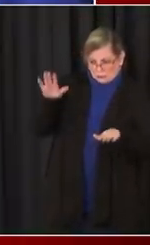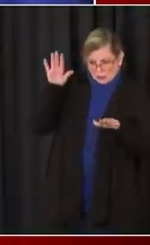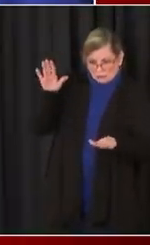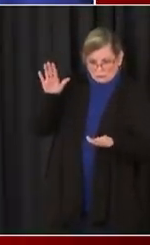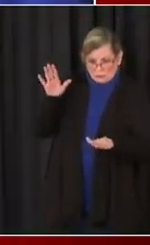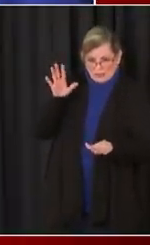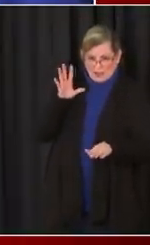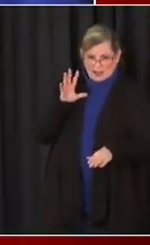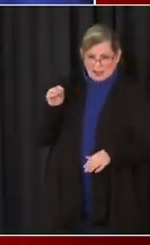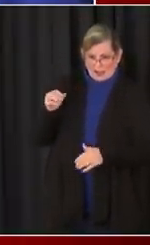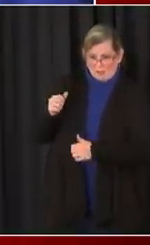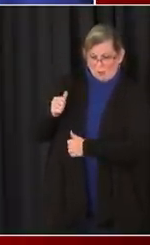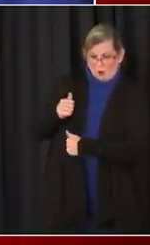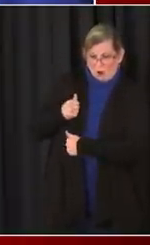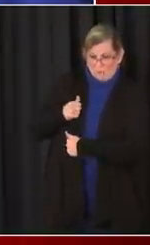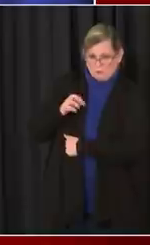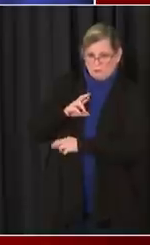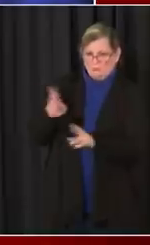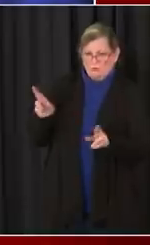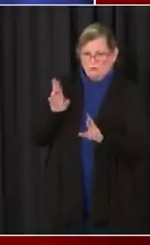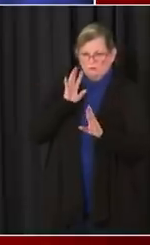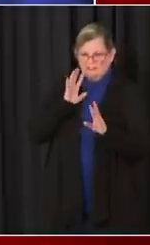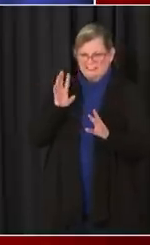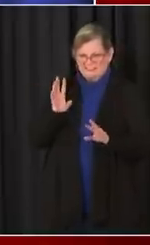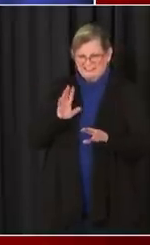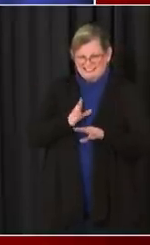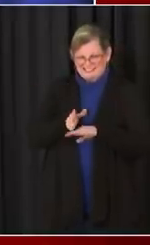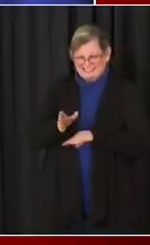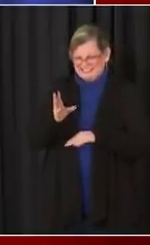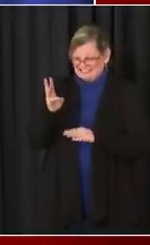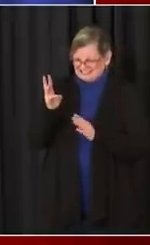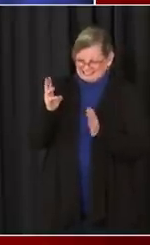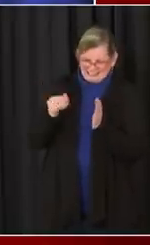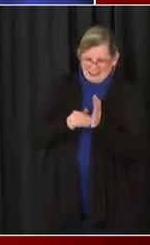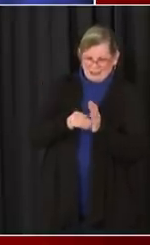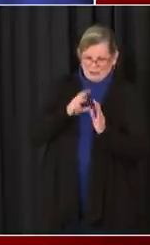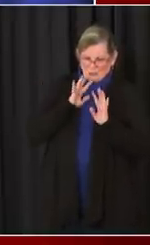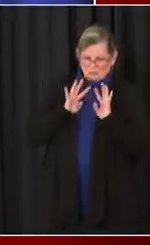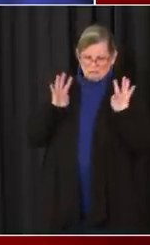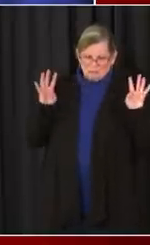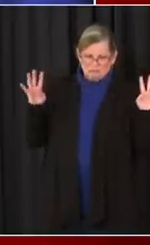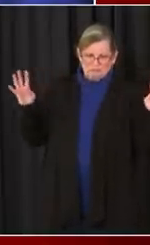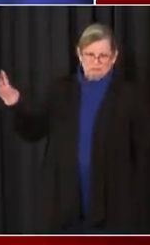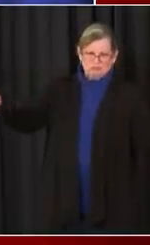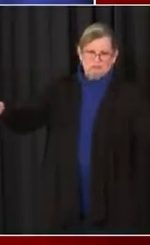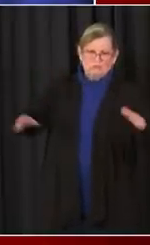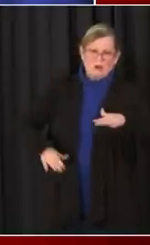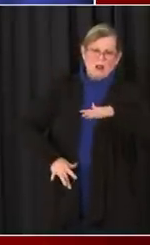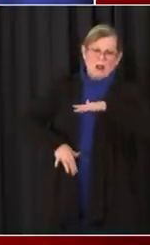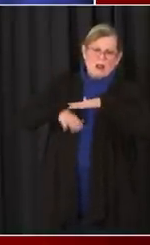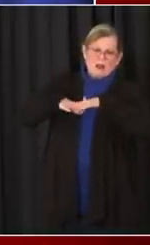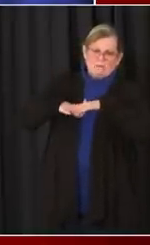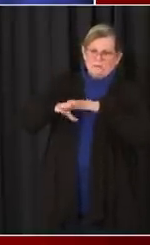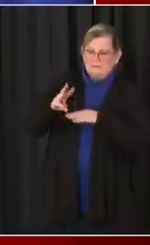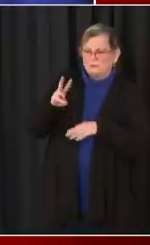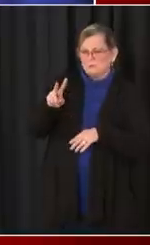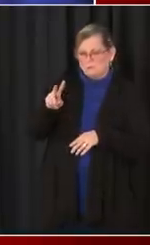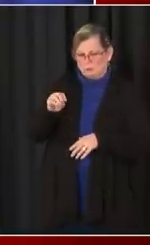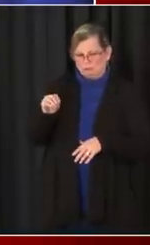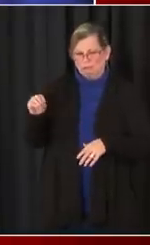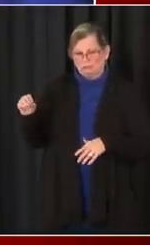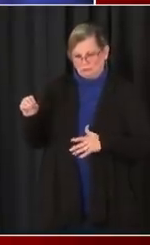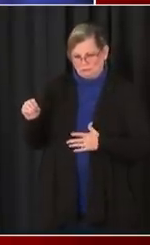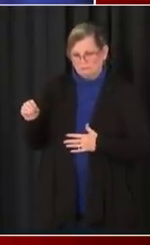guard strength that will be coming on the ground by this weekend, up to 6,200, will be available through